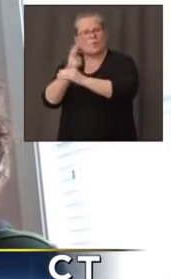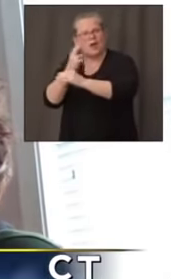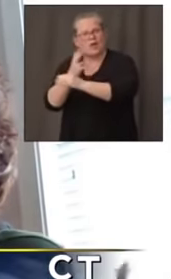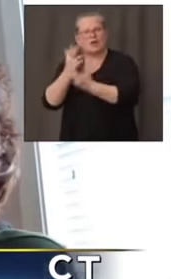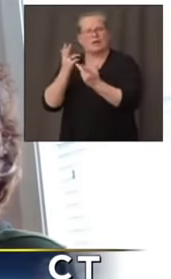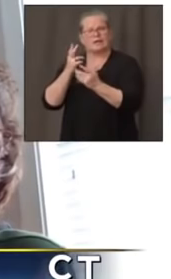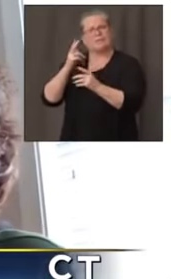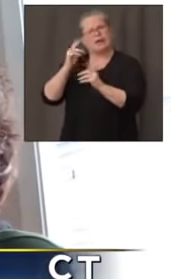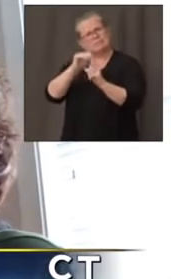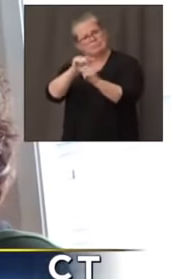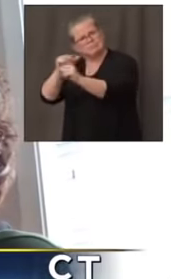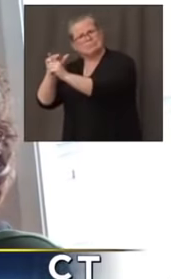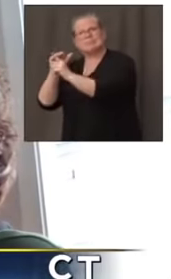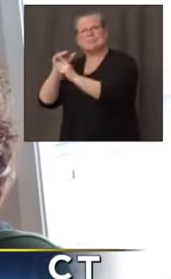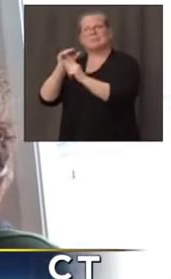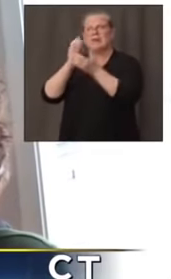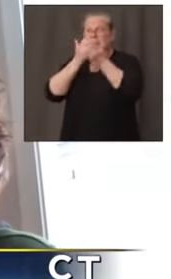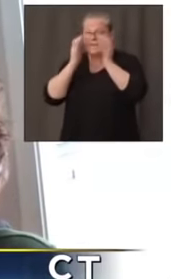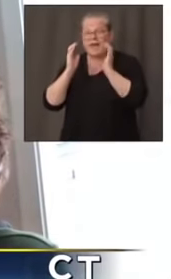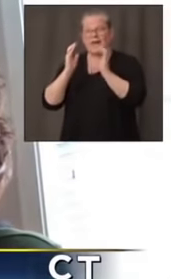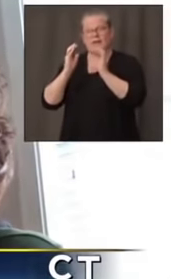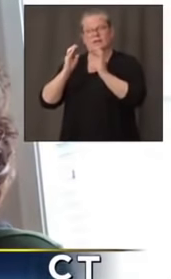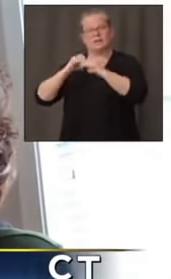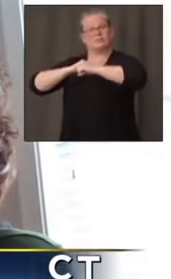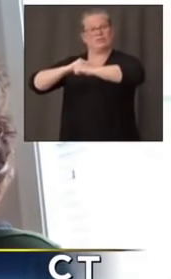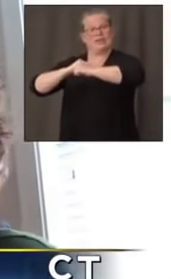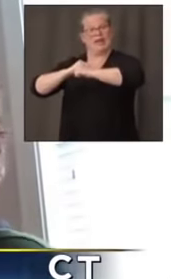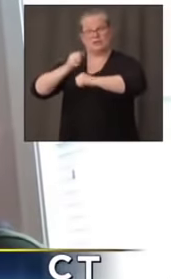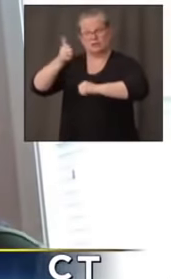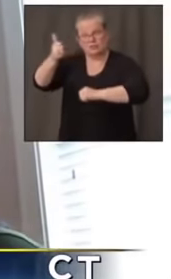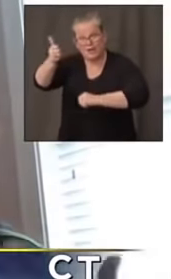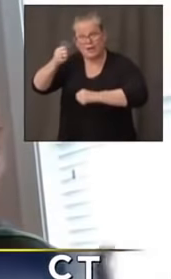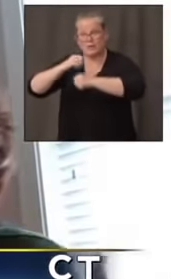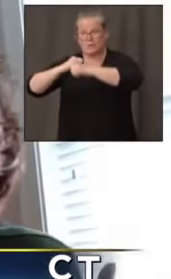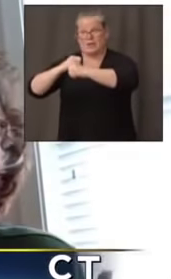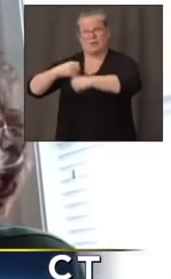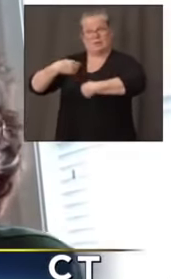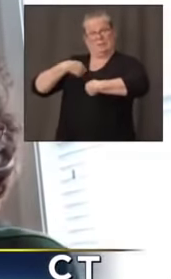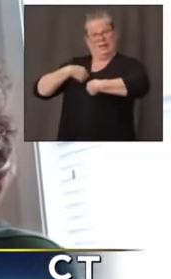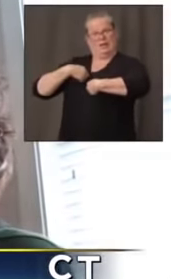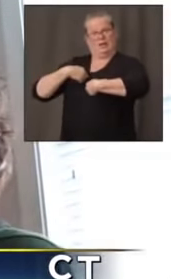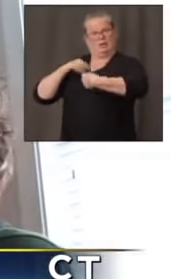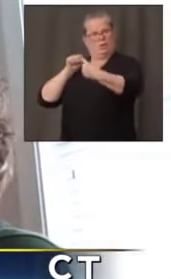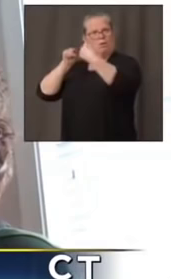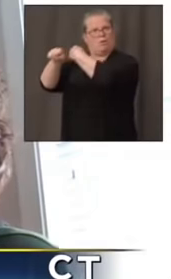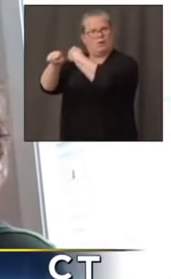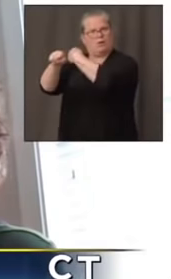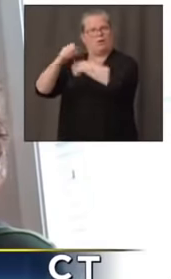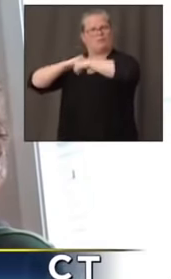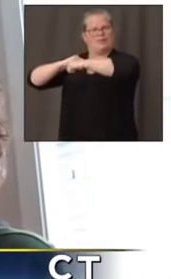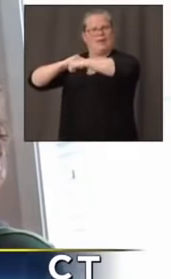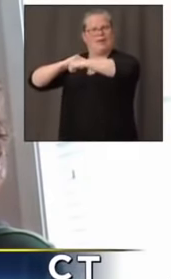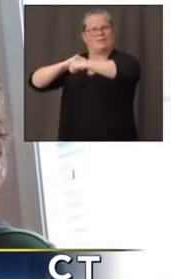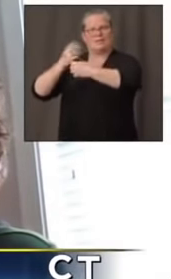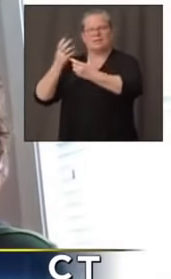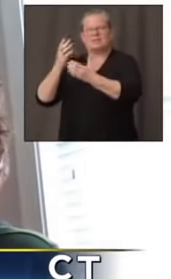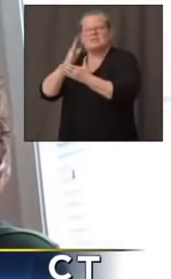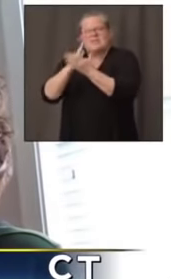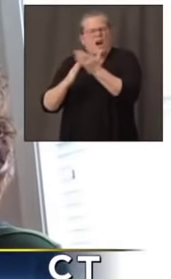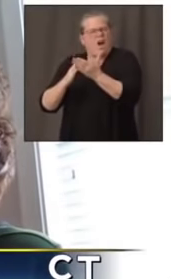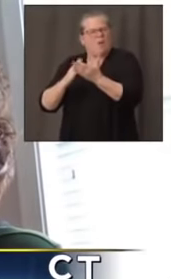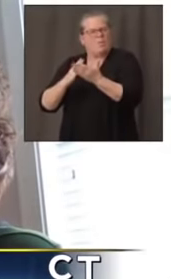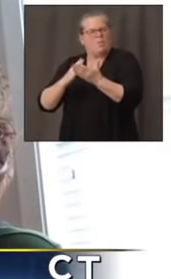something we do for one another. It provides us some personal protection from a